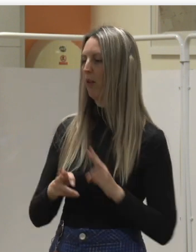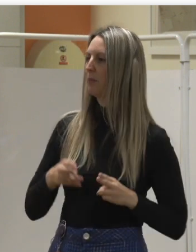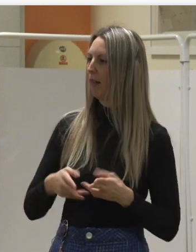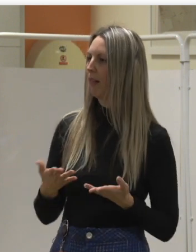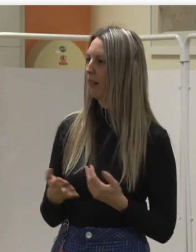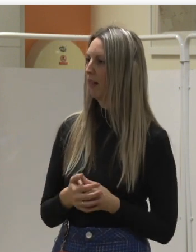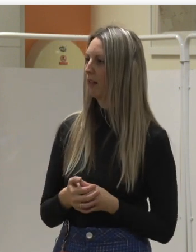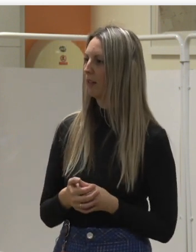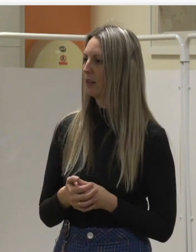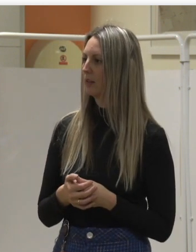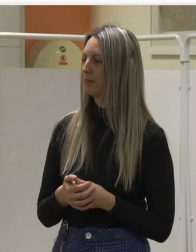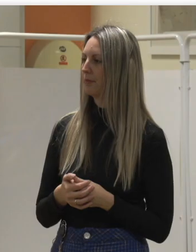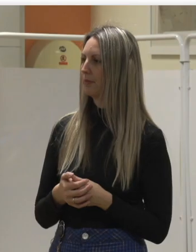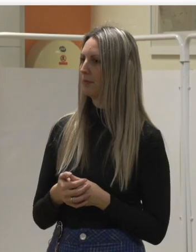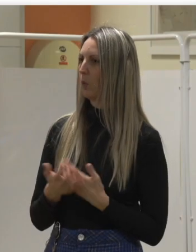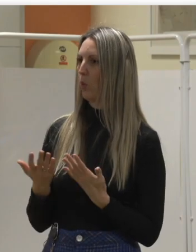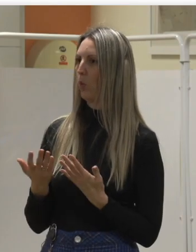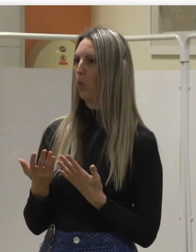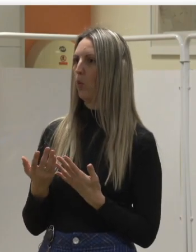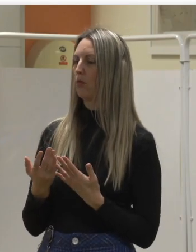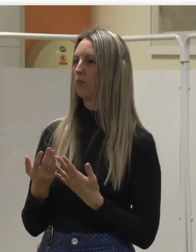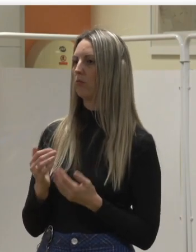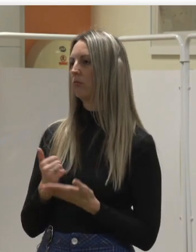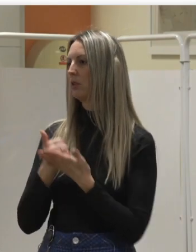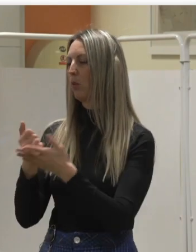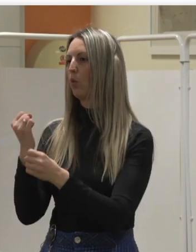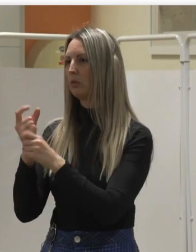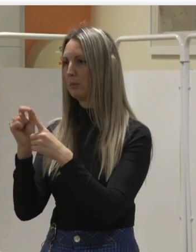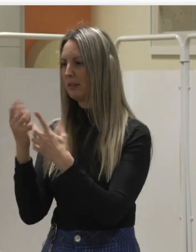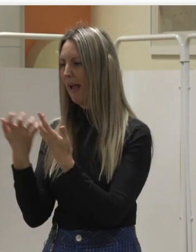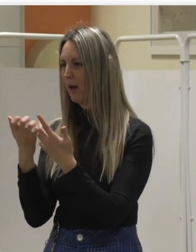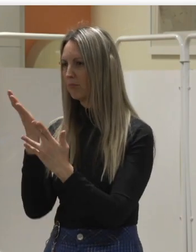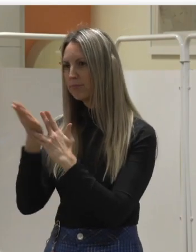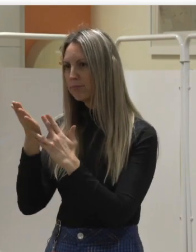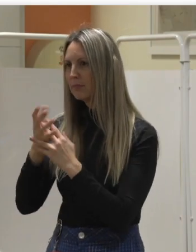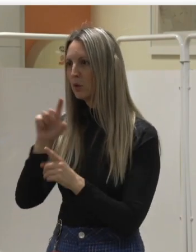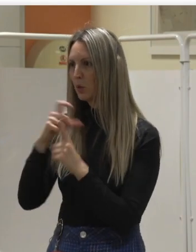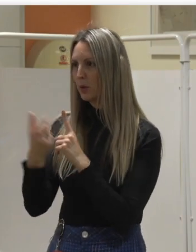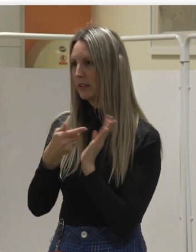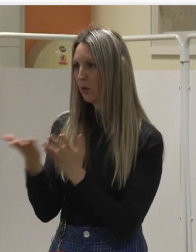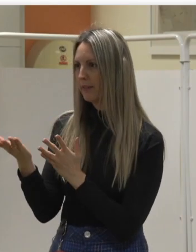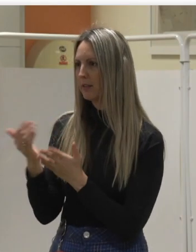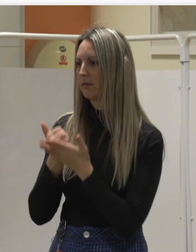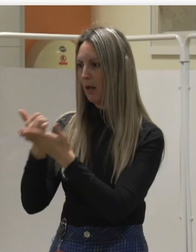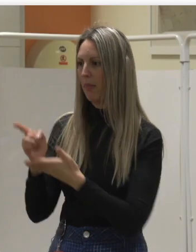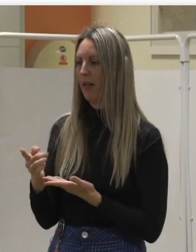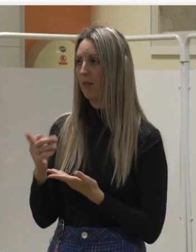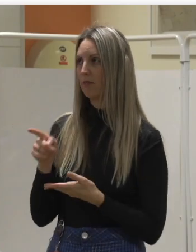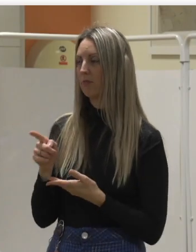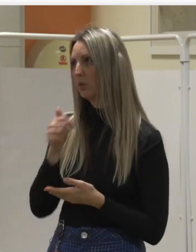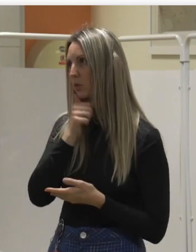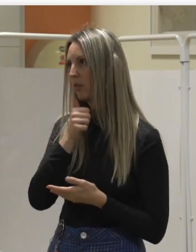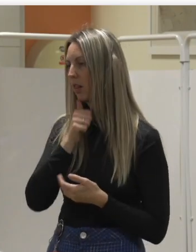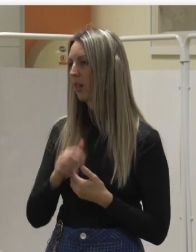helping the GPs to access those services available in the community easily will be helpful. We have been working with